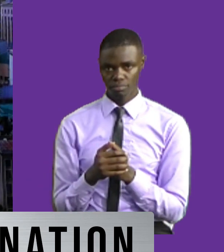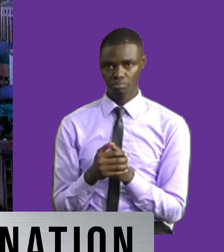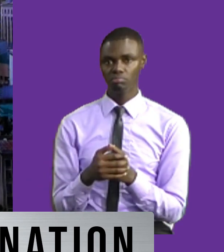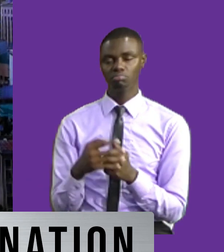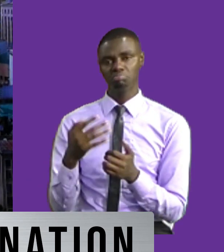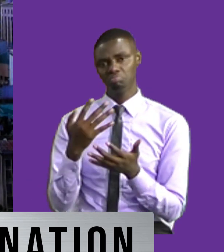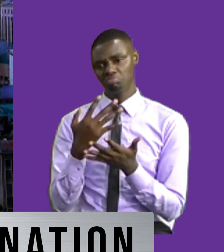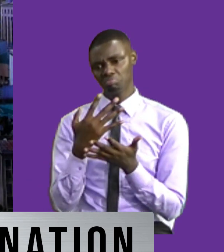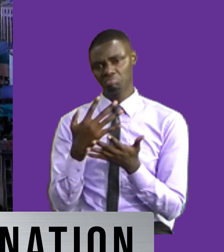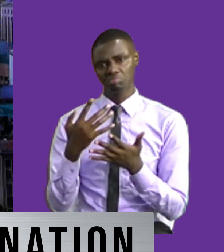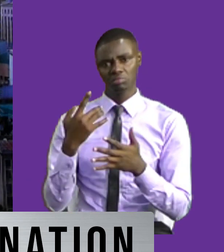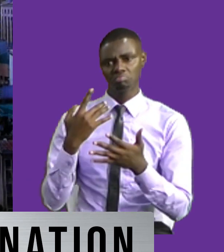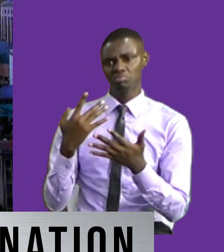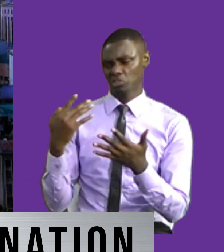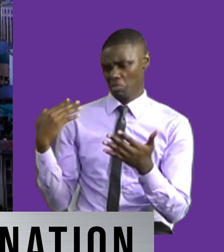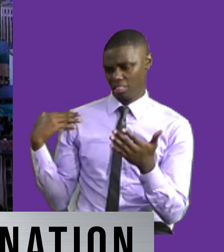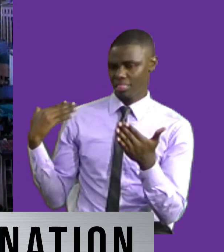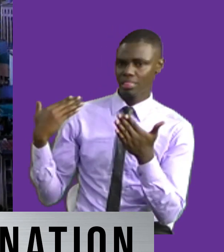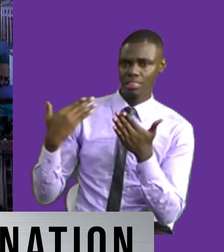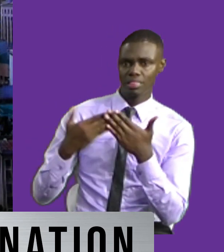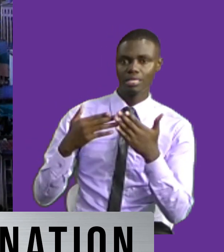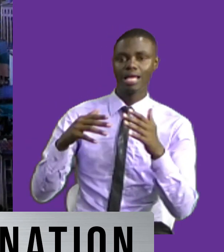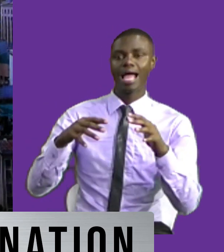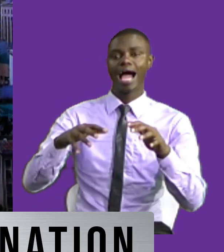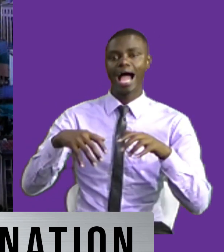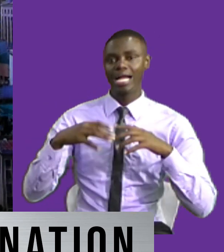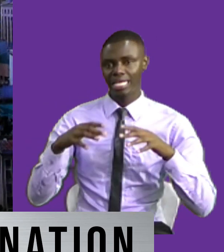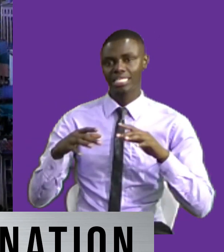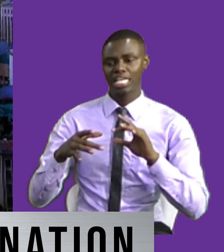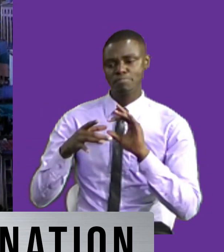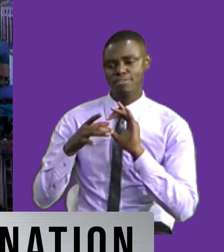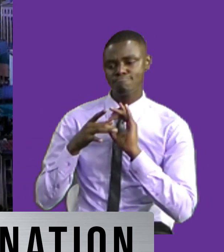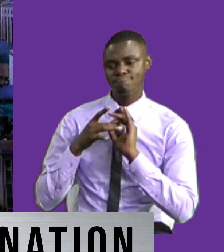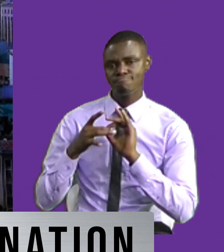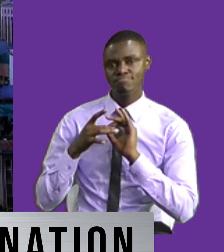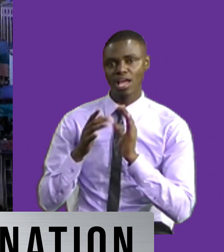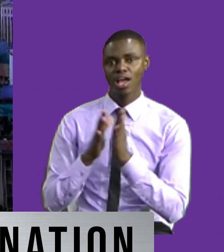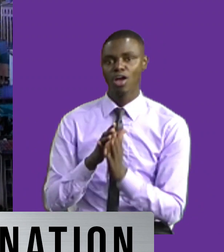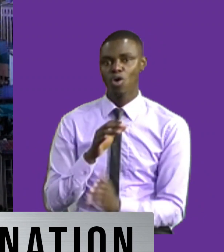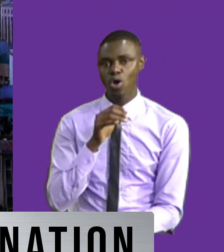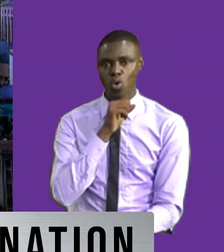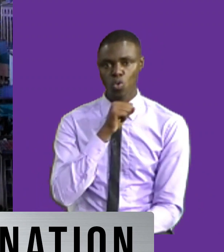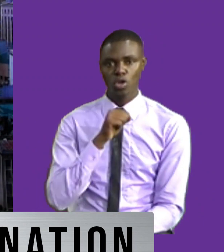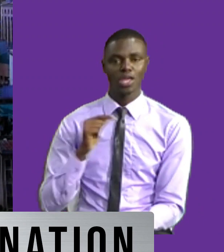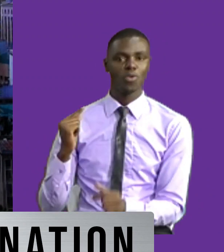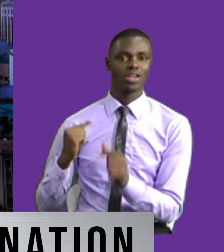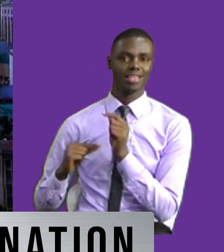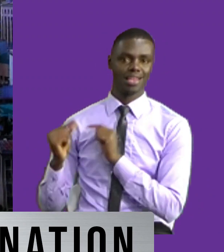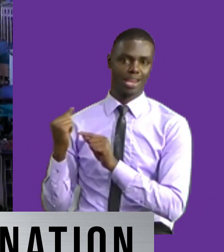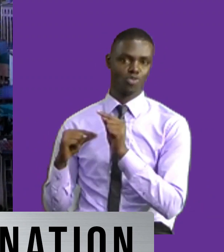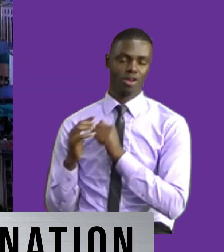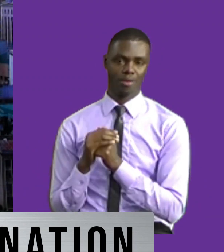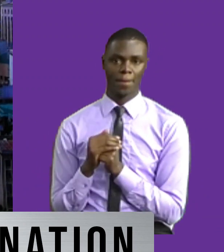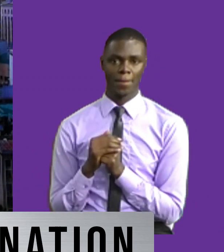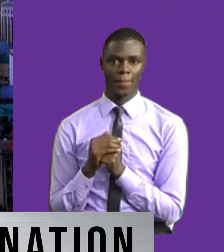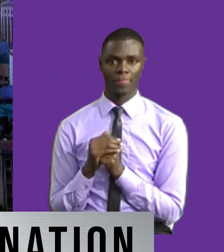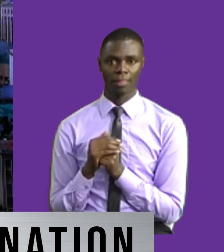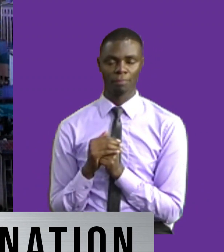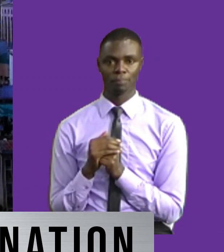for some time, agriculture has been associated with the older generation. Mm-hmm. And